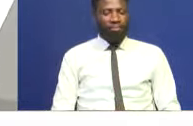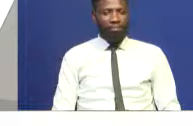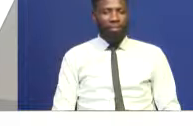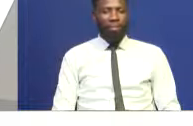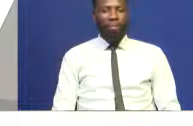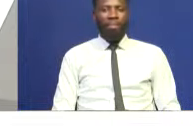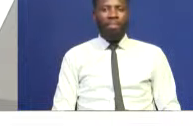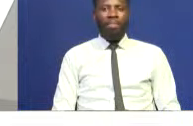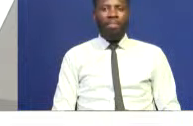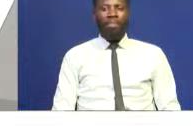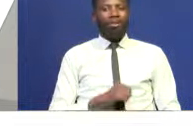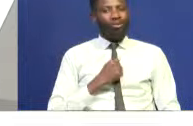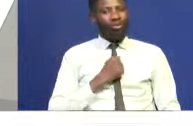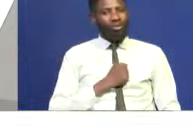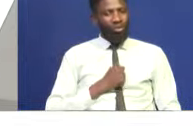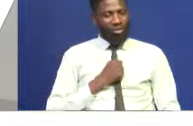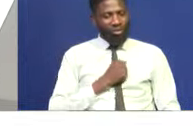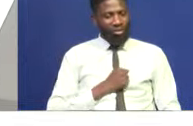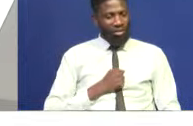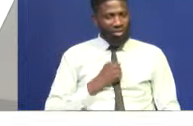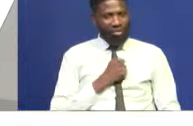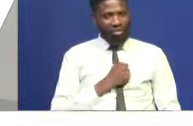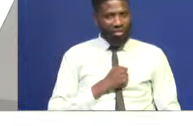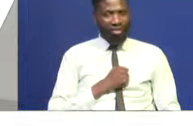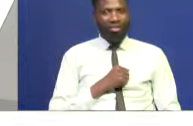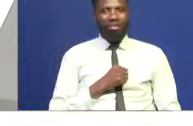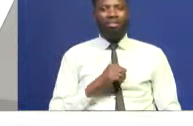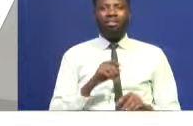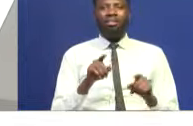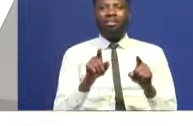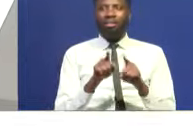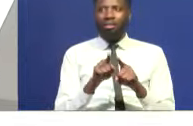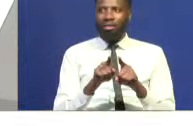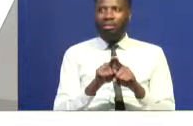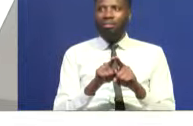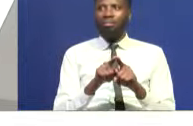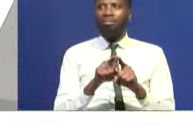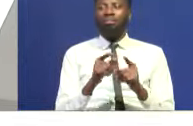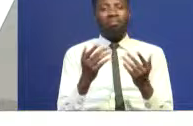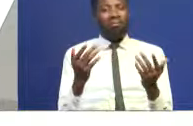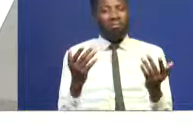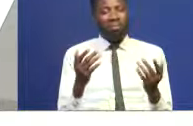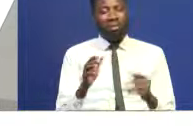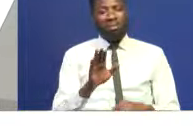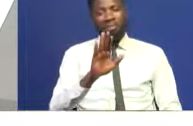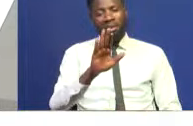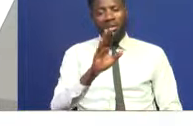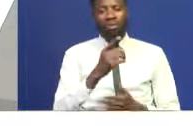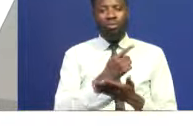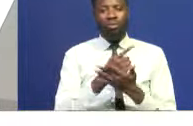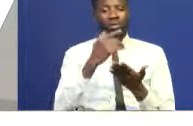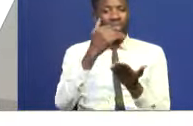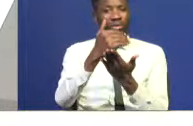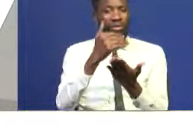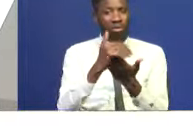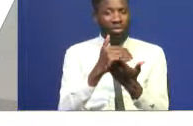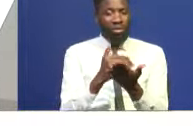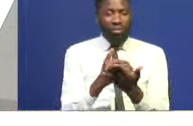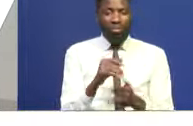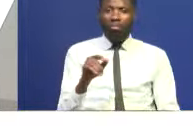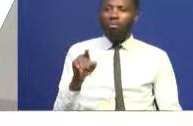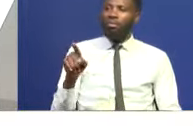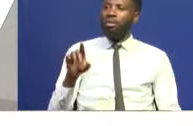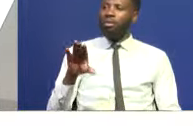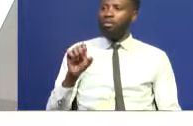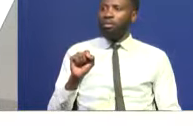Well, we owe you an apology and a new airtime for your favorite weekly show, The Cabinet. And